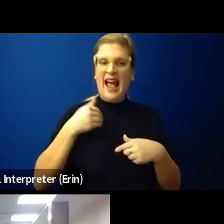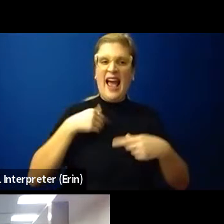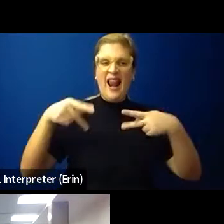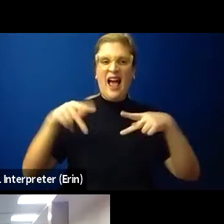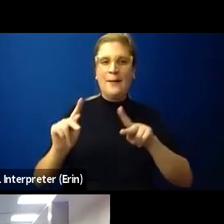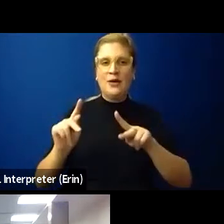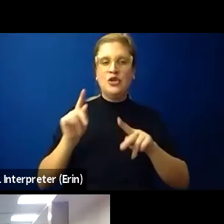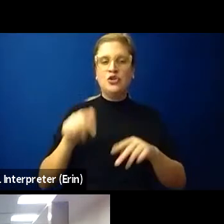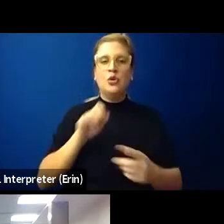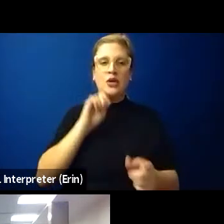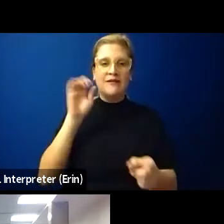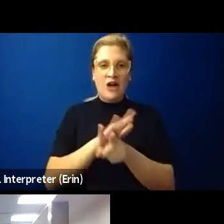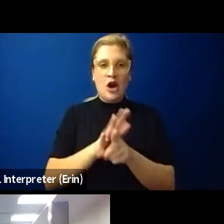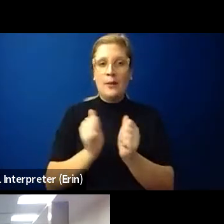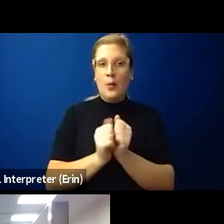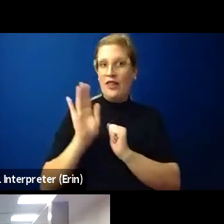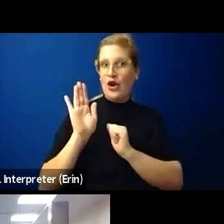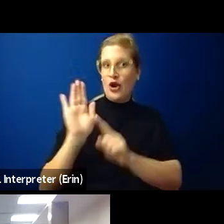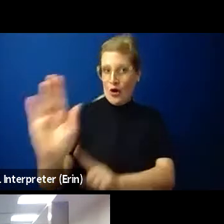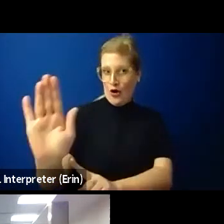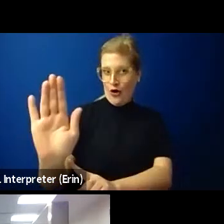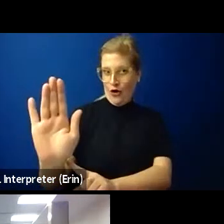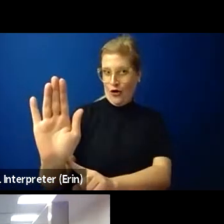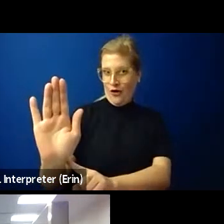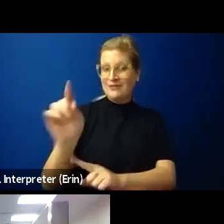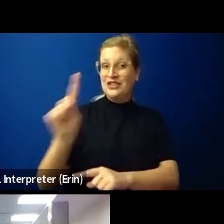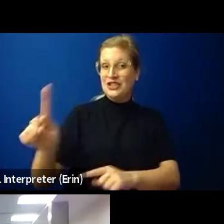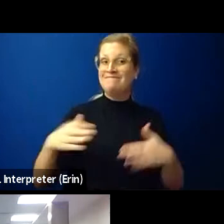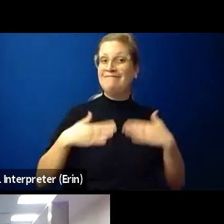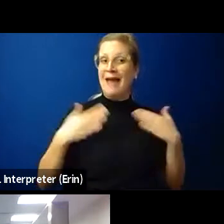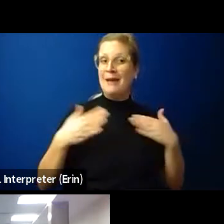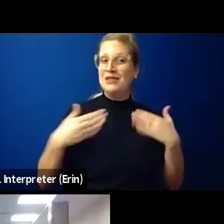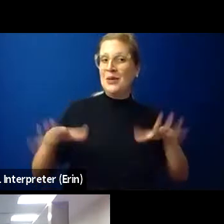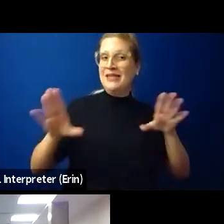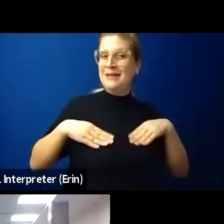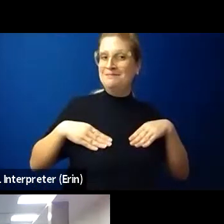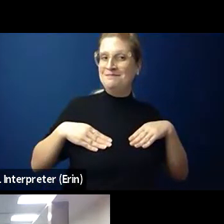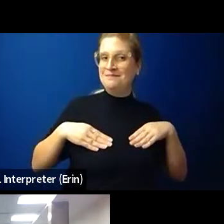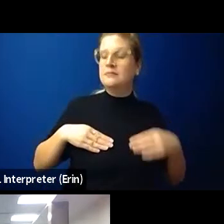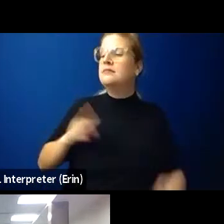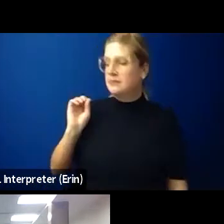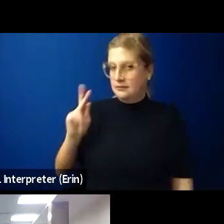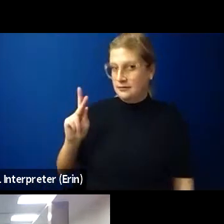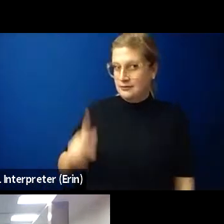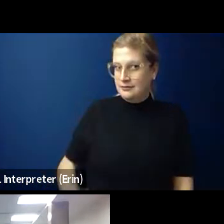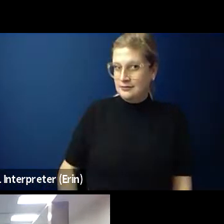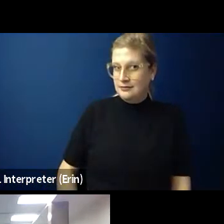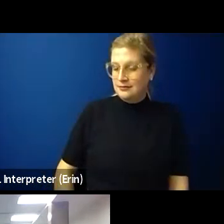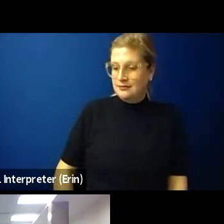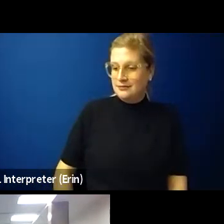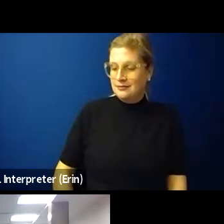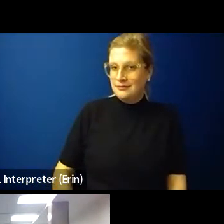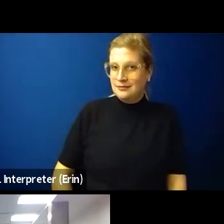to confirm with her, and she is happy to accept. Okay.